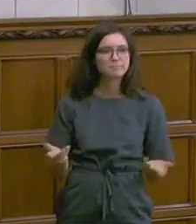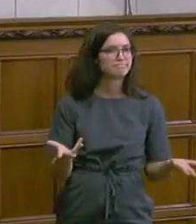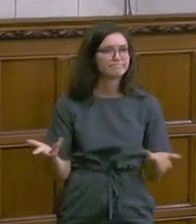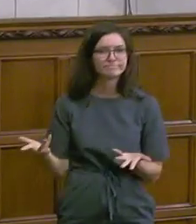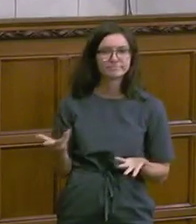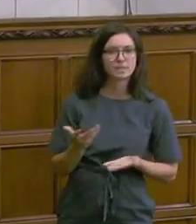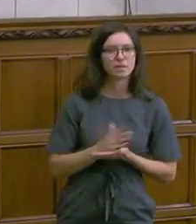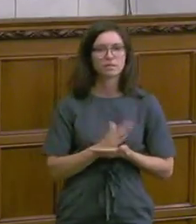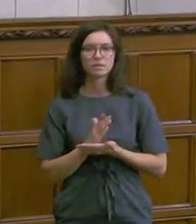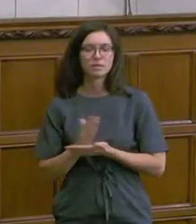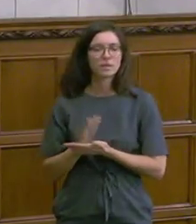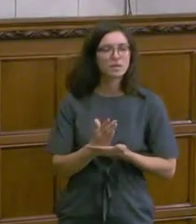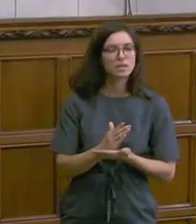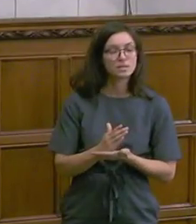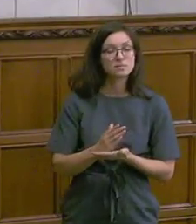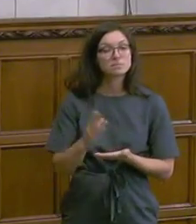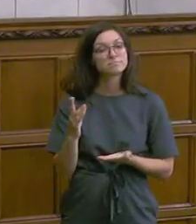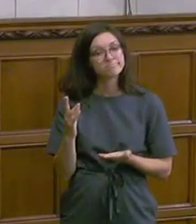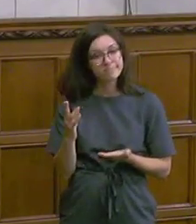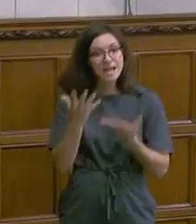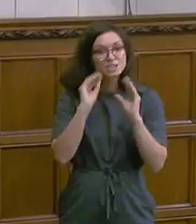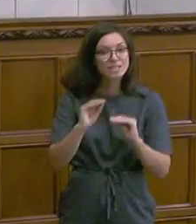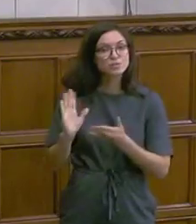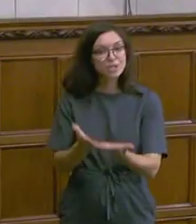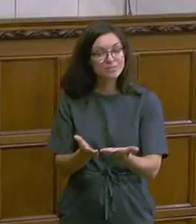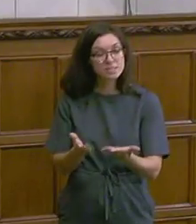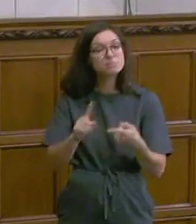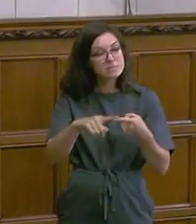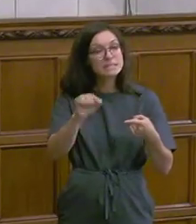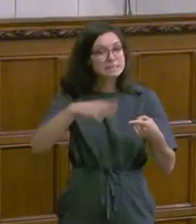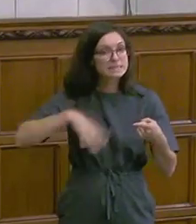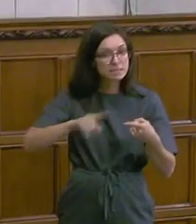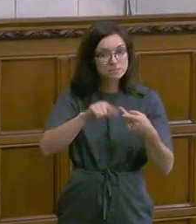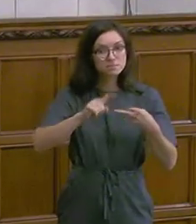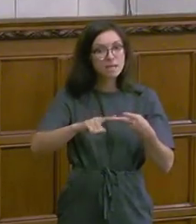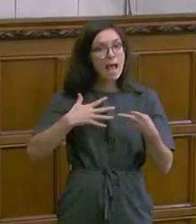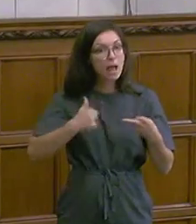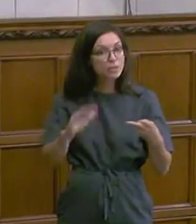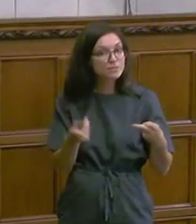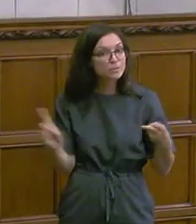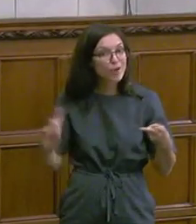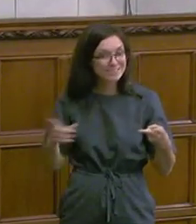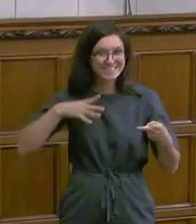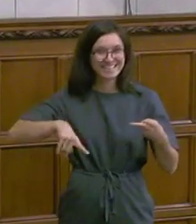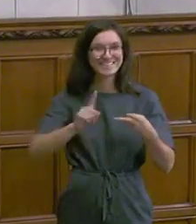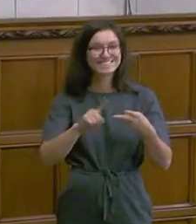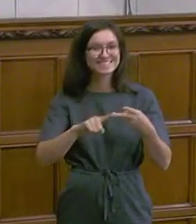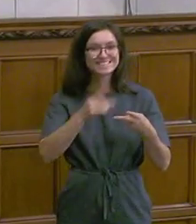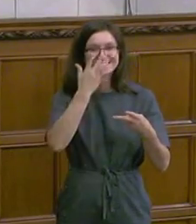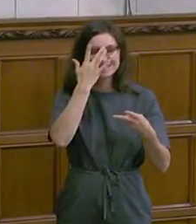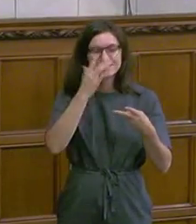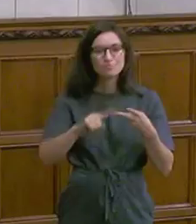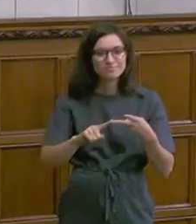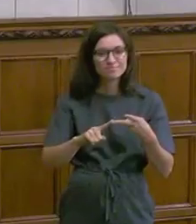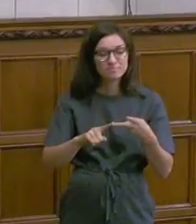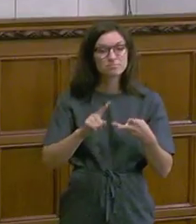just educational services that deaf children need access to, there are health services they rely on too. The NICE guidelines on acceptable criteria